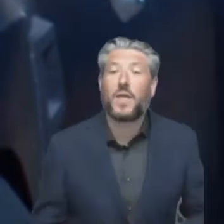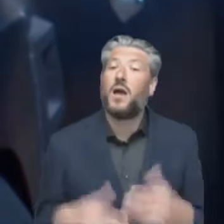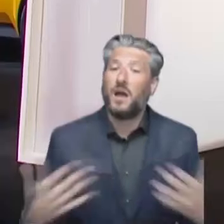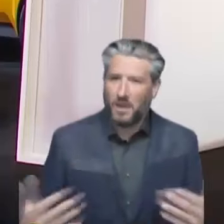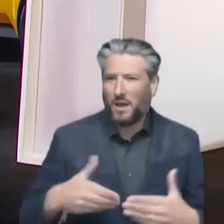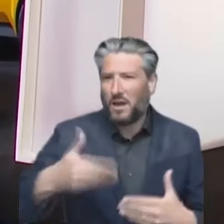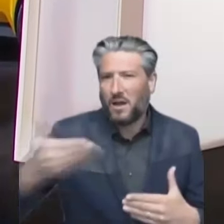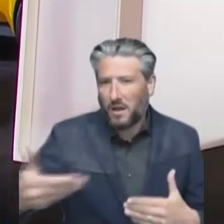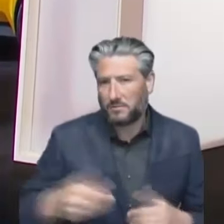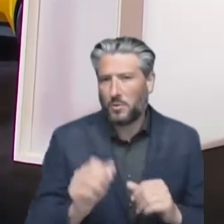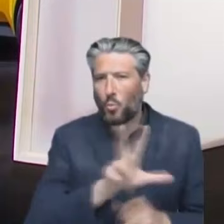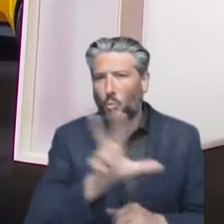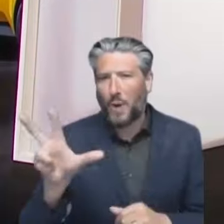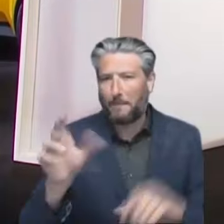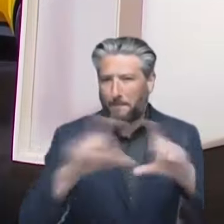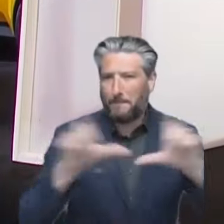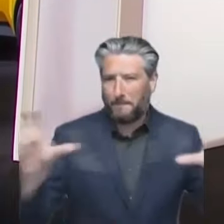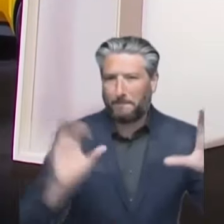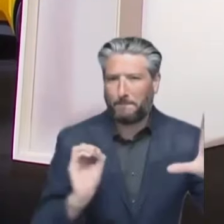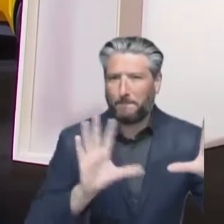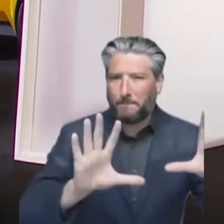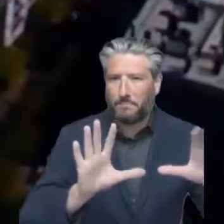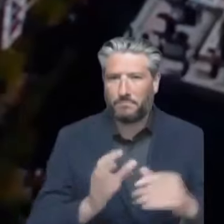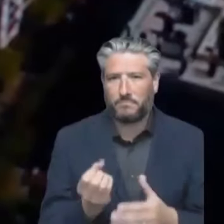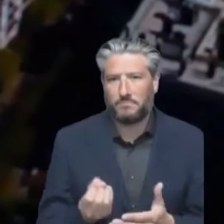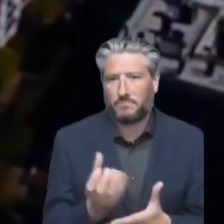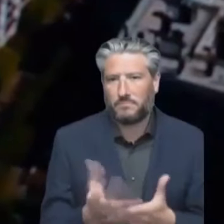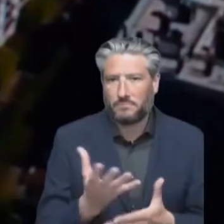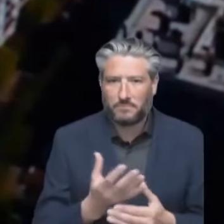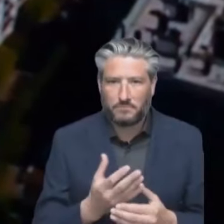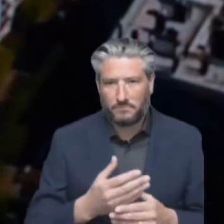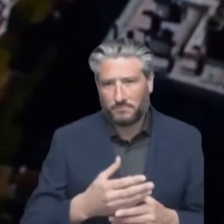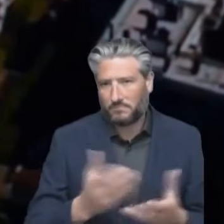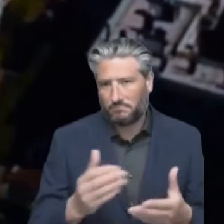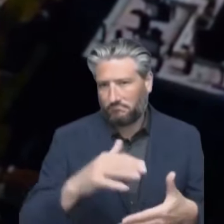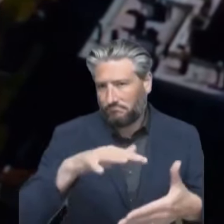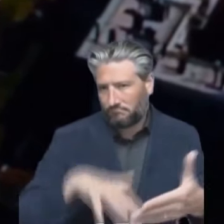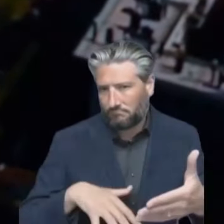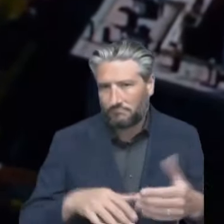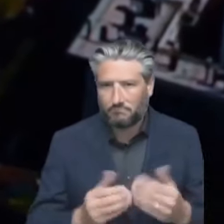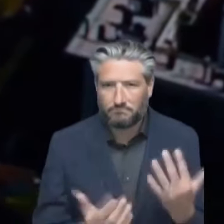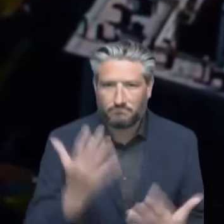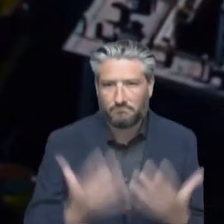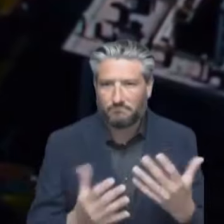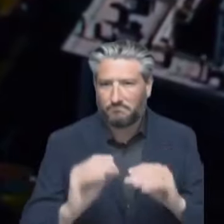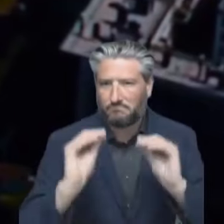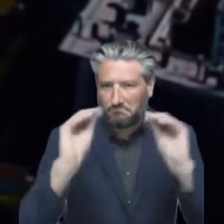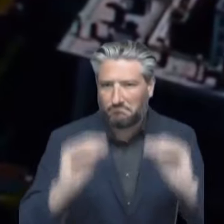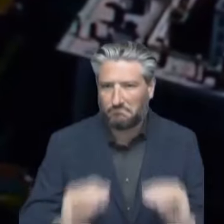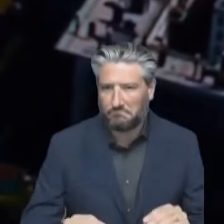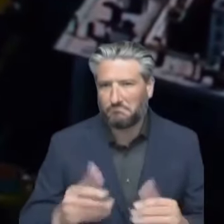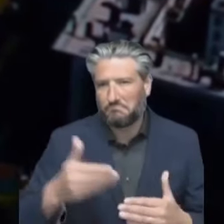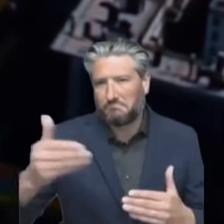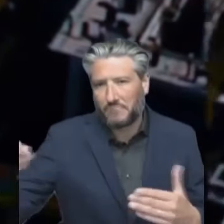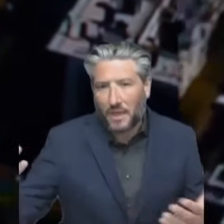the chairman of the board to close this AGM. Well, thank you, Kitri. Ladies and gentlemen, dear shareholders,